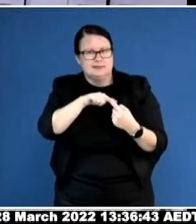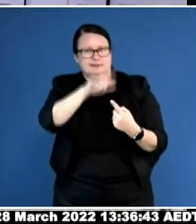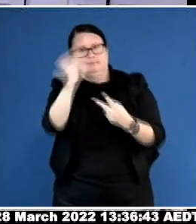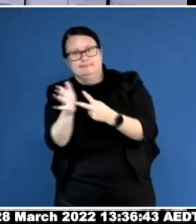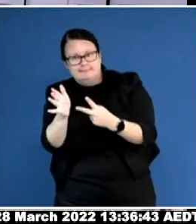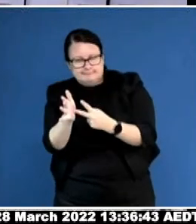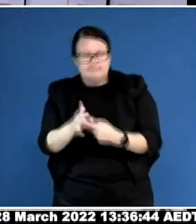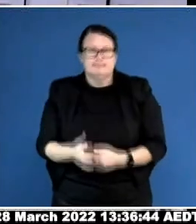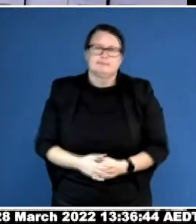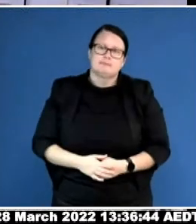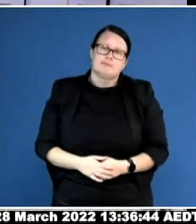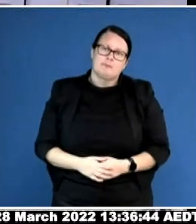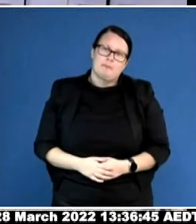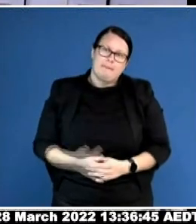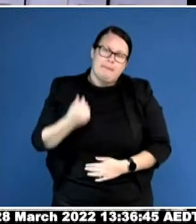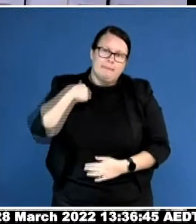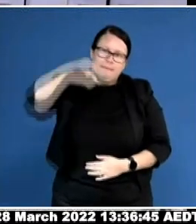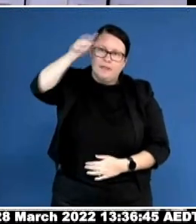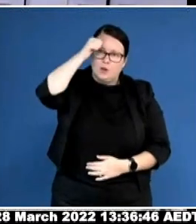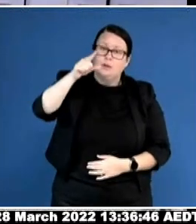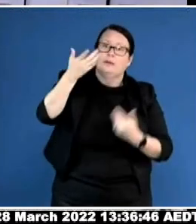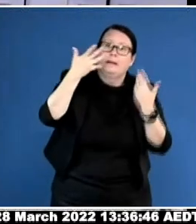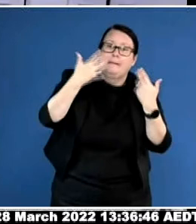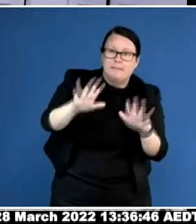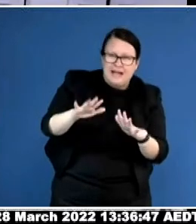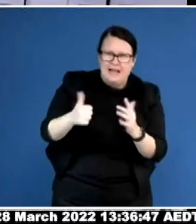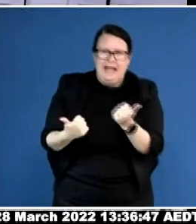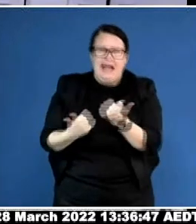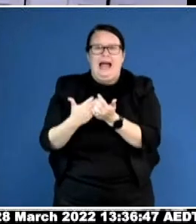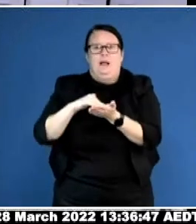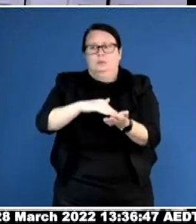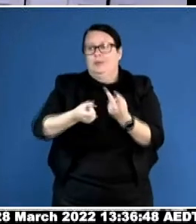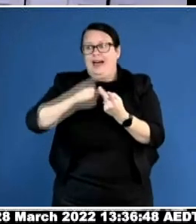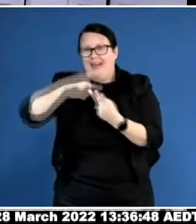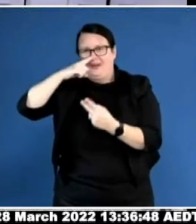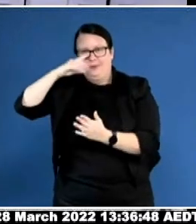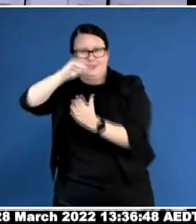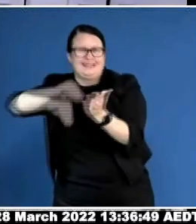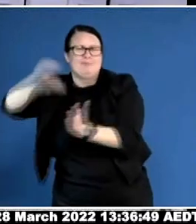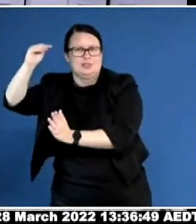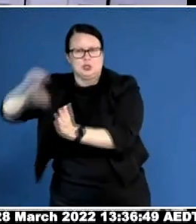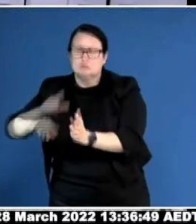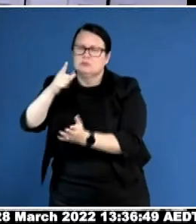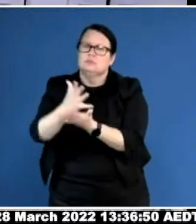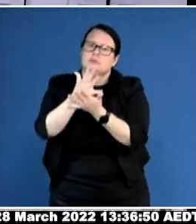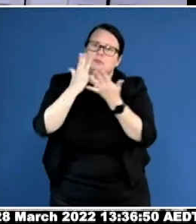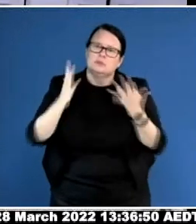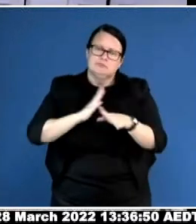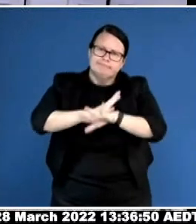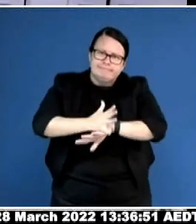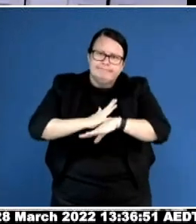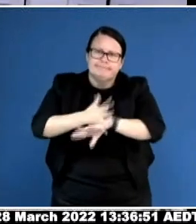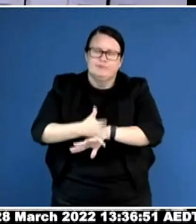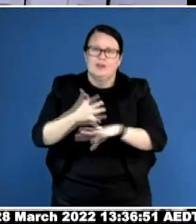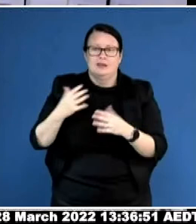we know that you've made submissions and assisted with other submissions, so you've made enormous contributions to the Royal Commission. We're really very